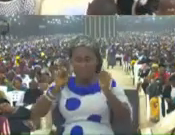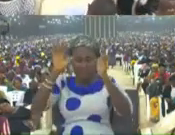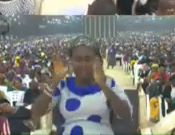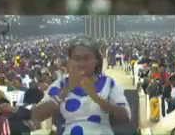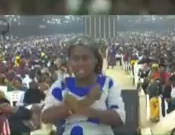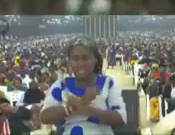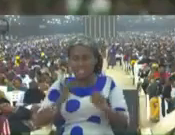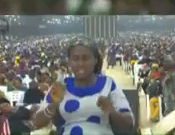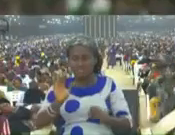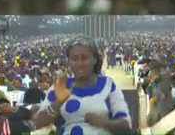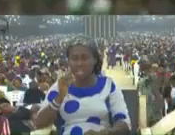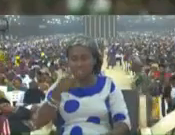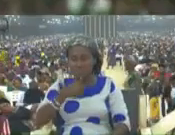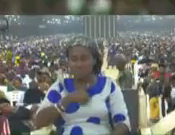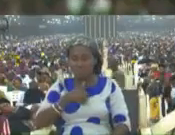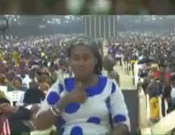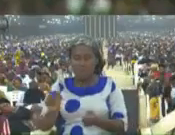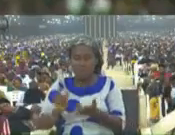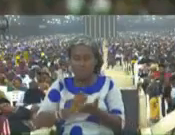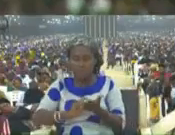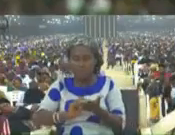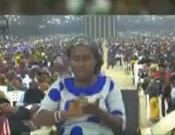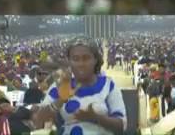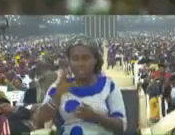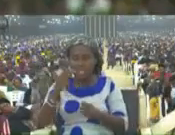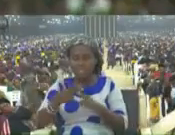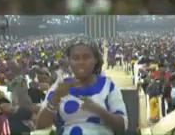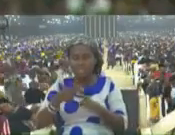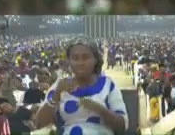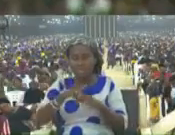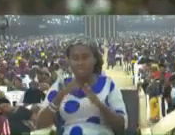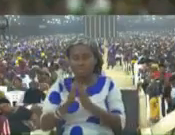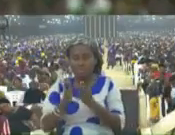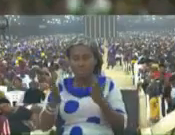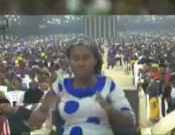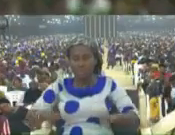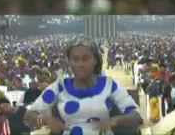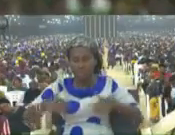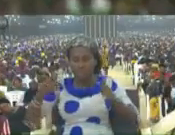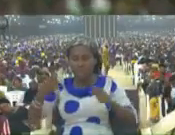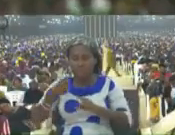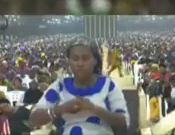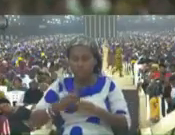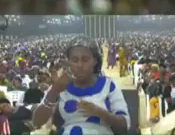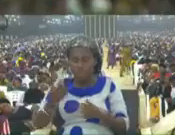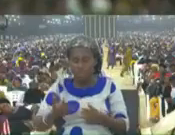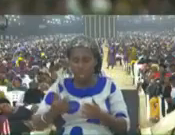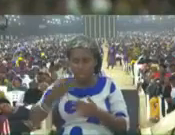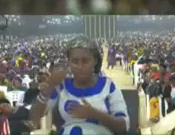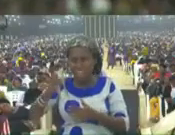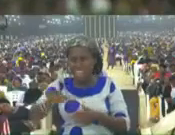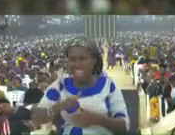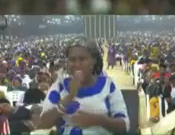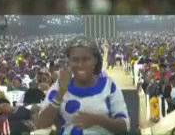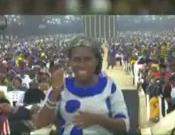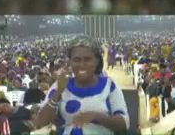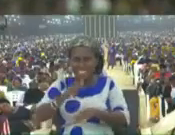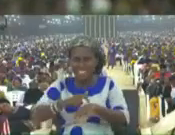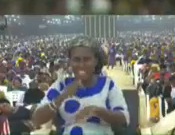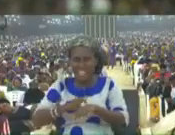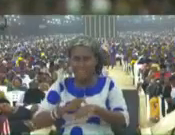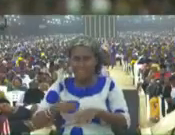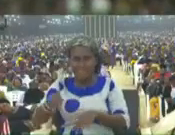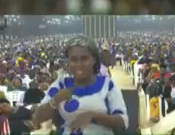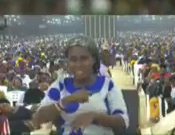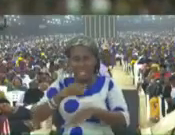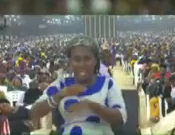souls. Write their names in the book of life. And from now on, Lord, anytime they call on you, please